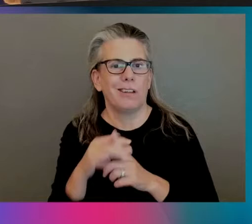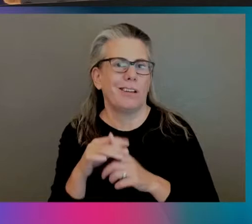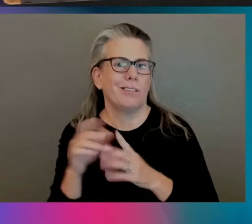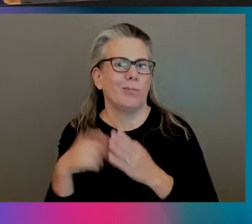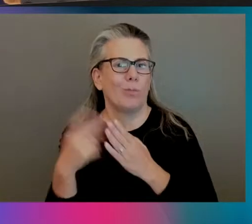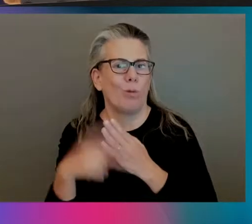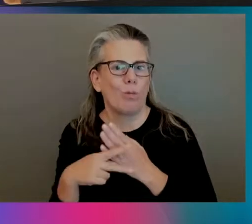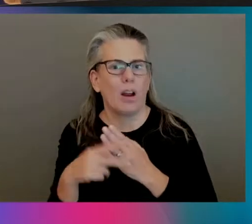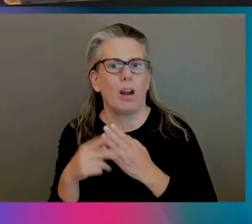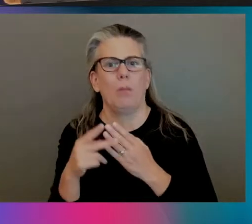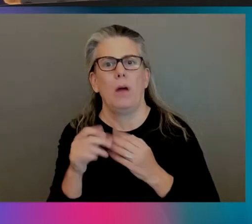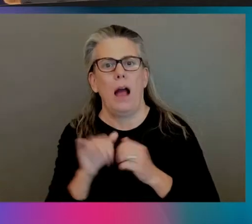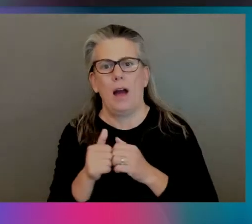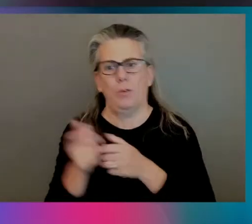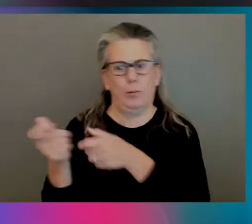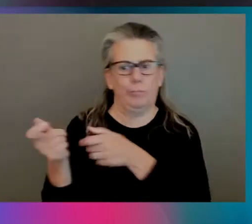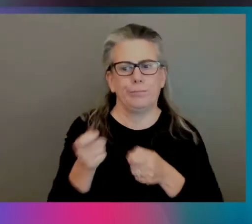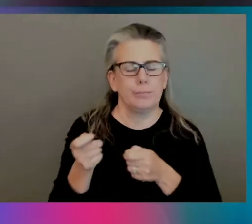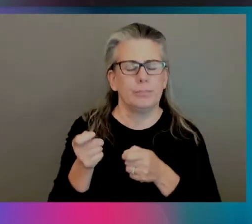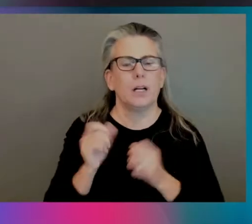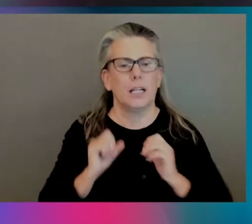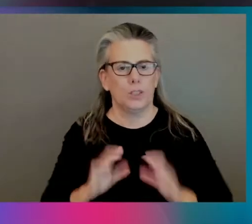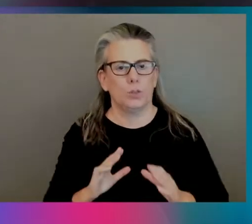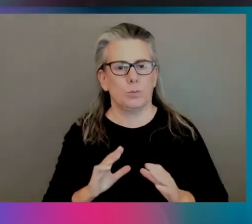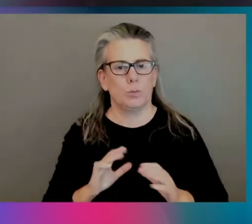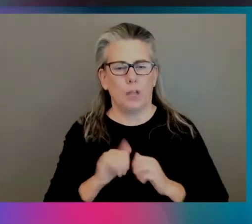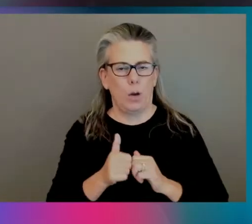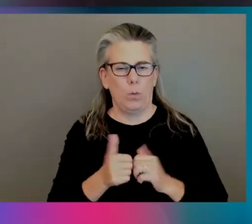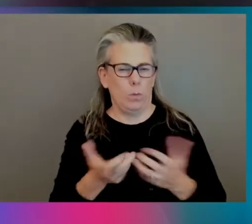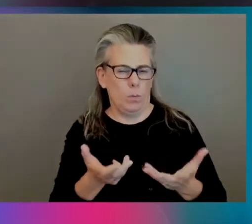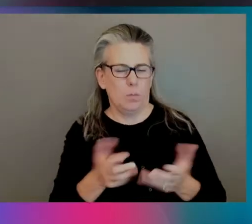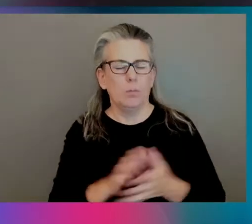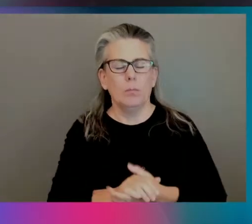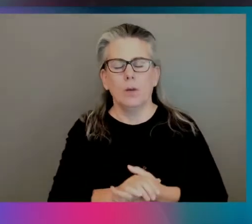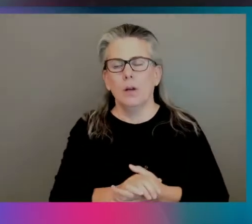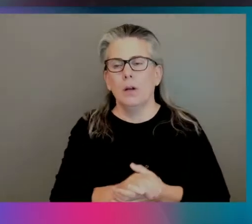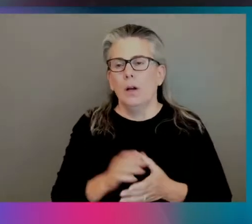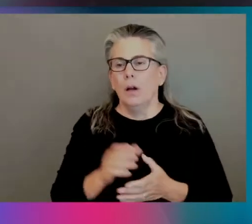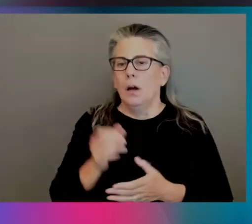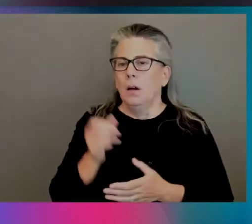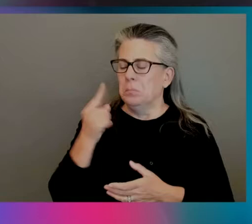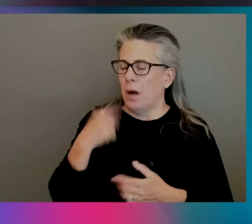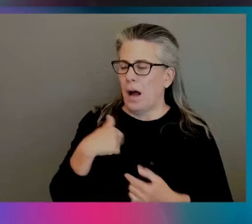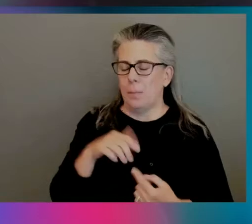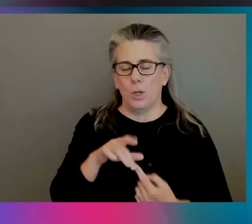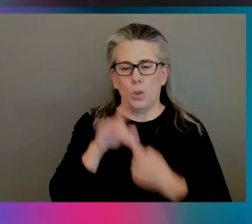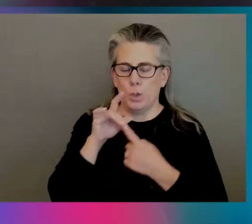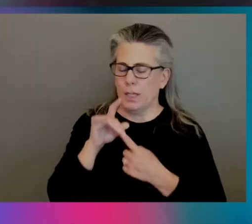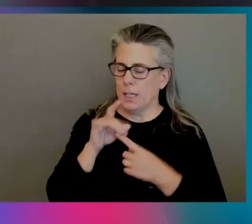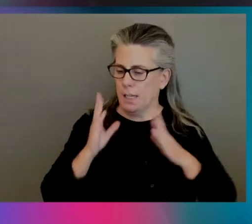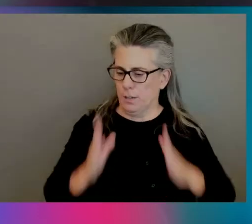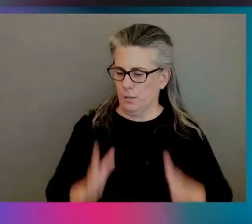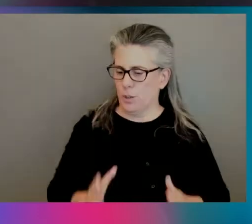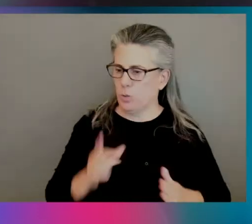interesting, unique individual, just like we all are. That's an interesting way of putting it. Right?